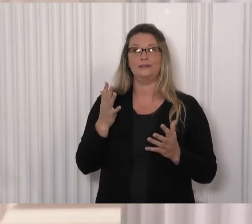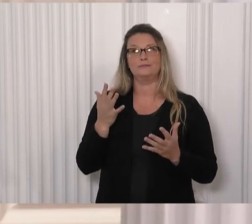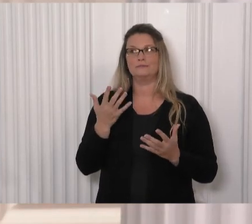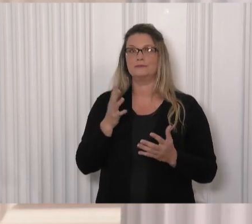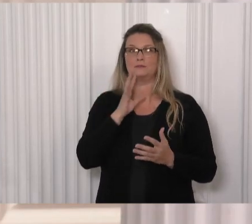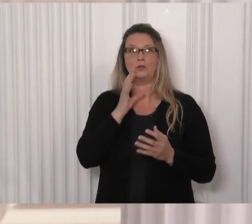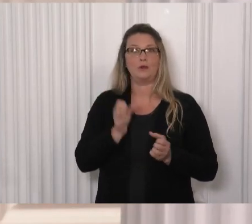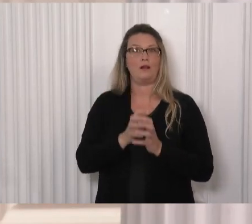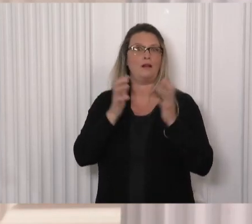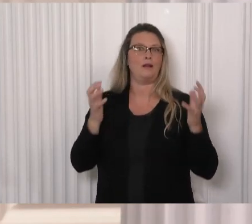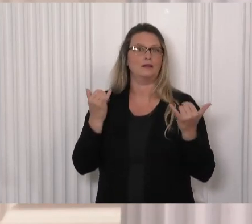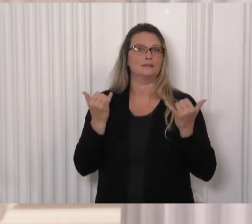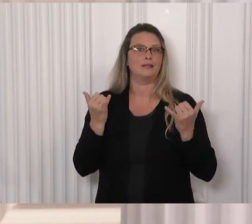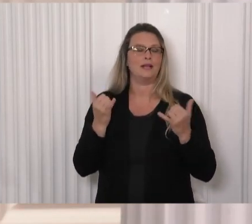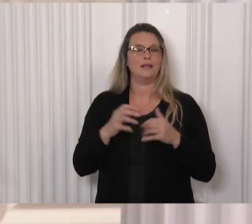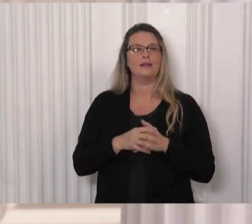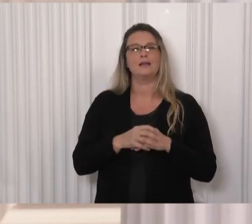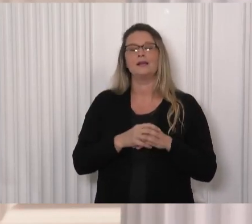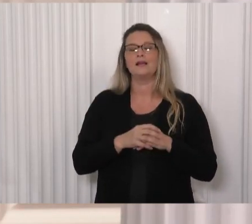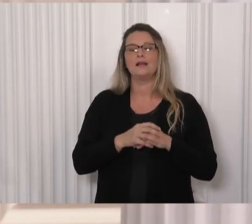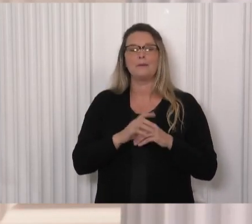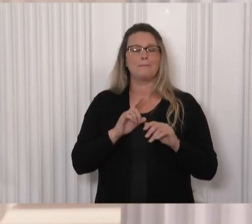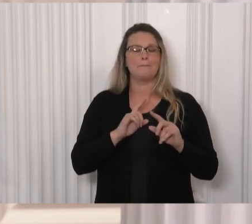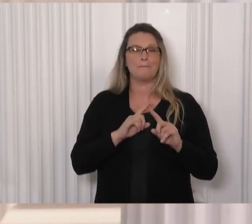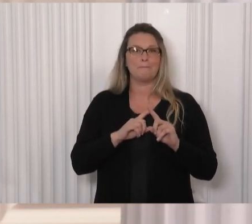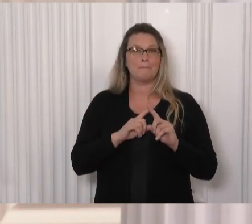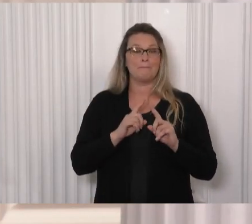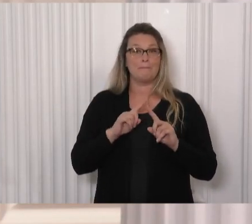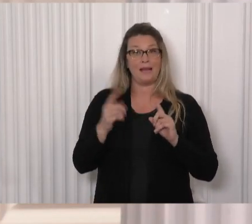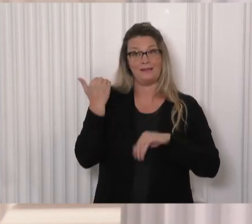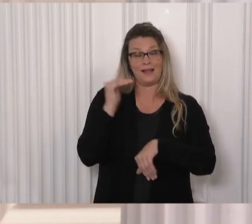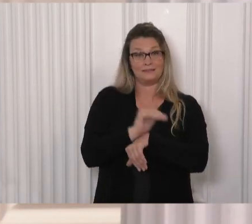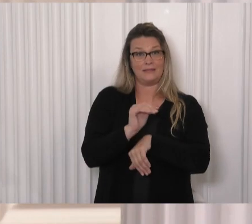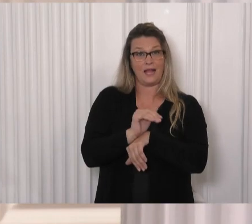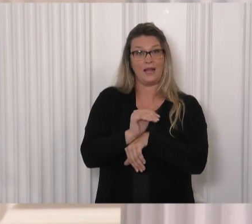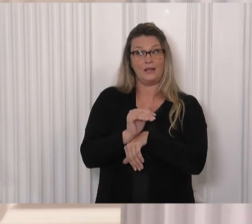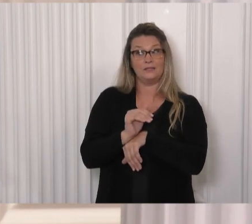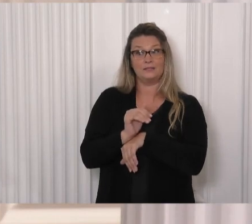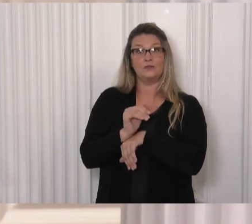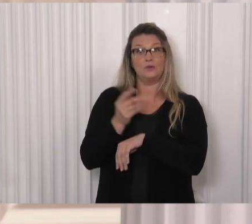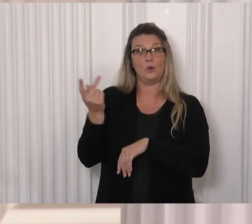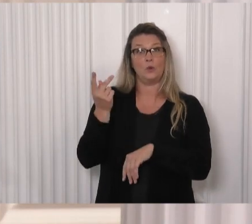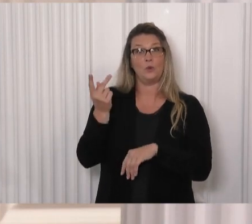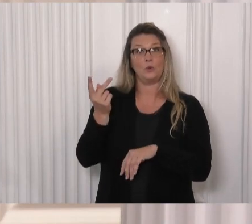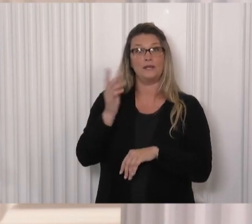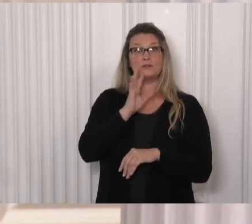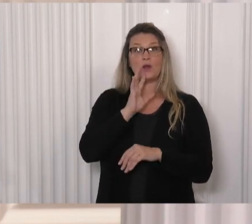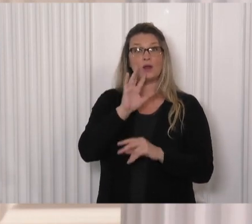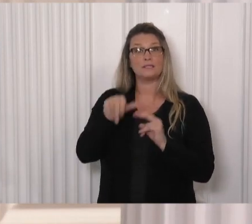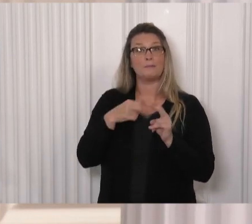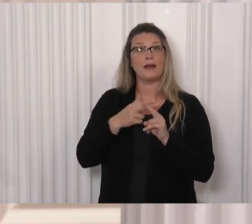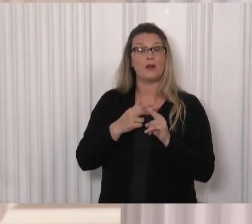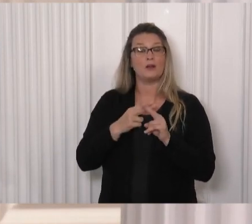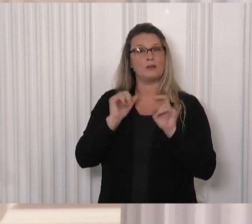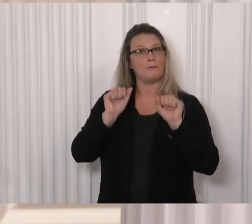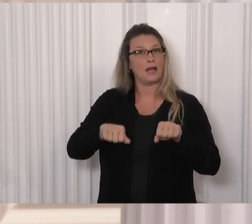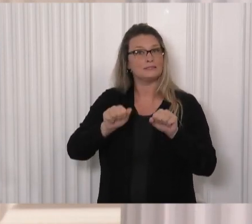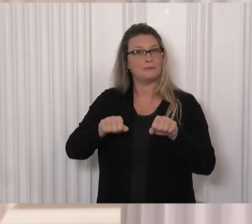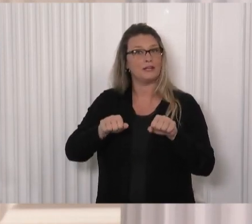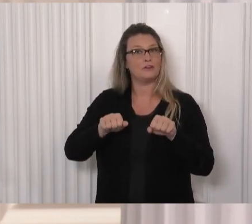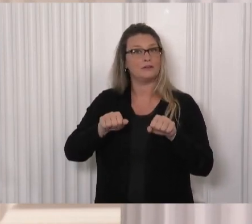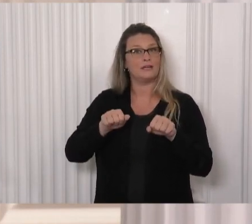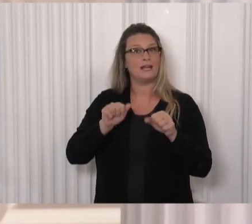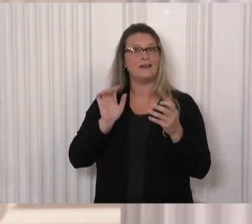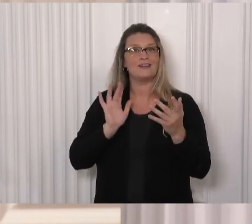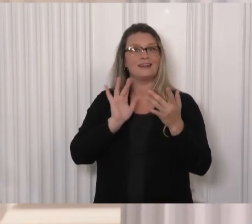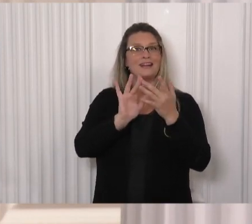day, but nevertheless, we spoke last night about the possibility of reaching